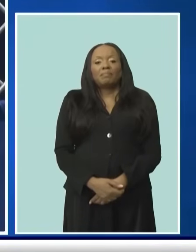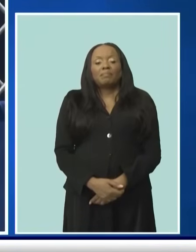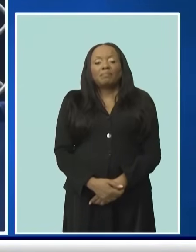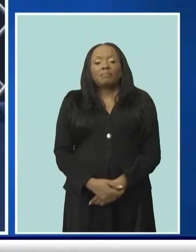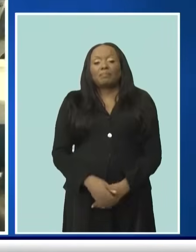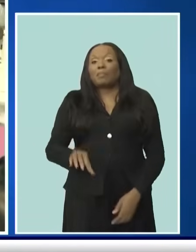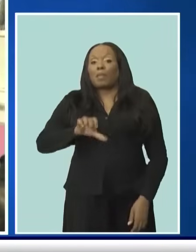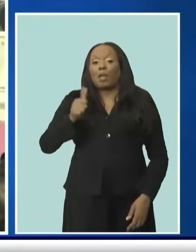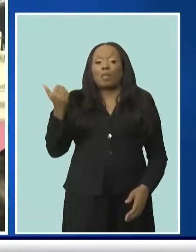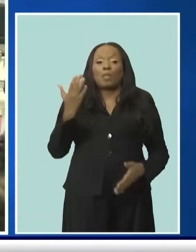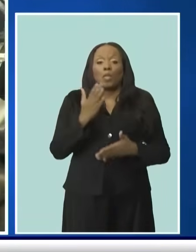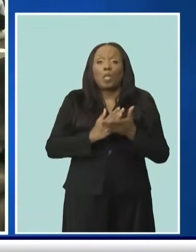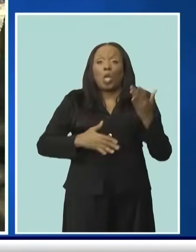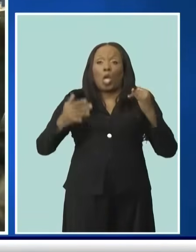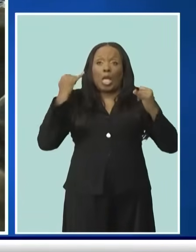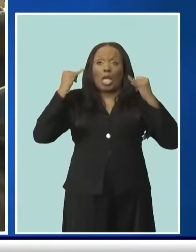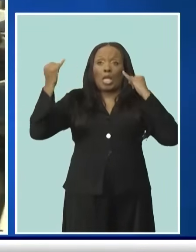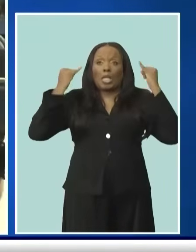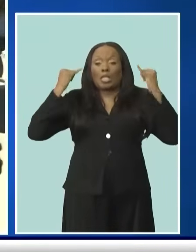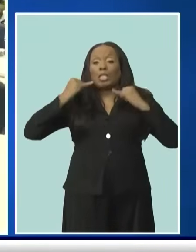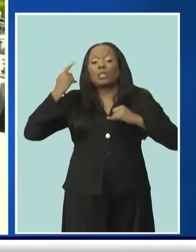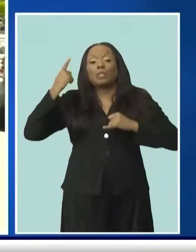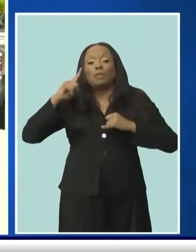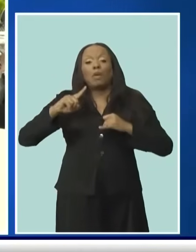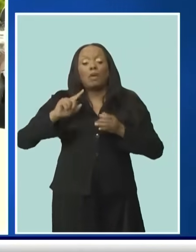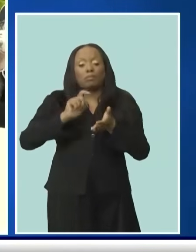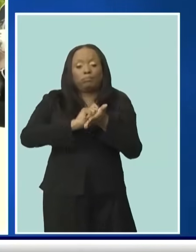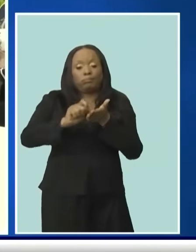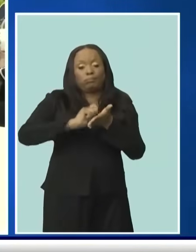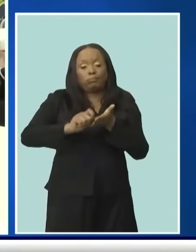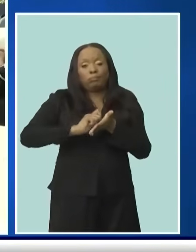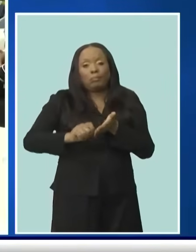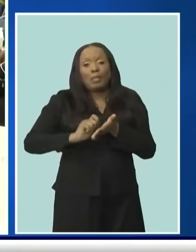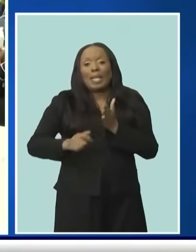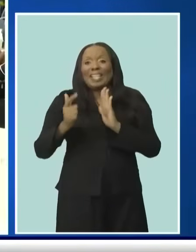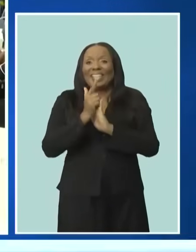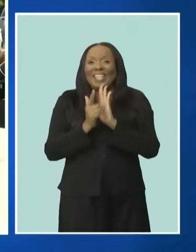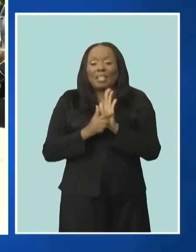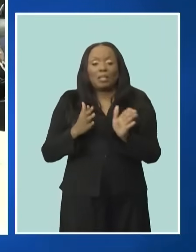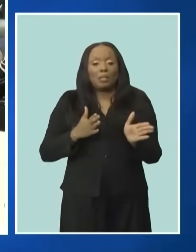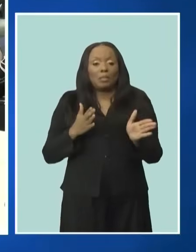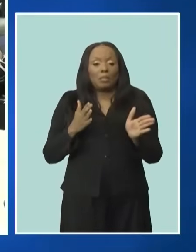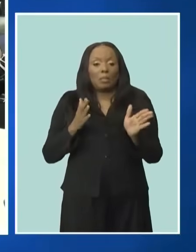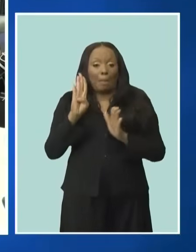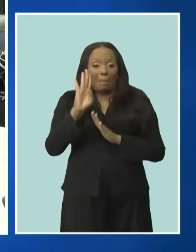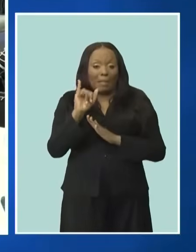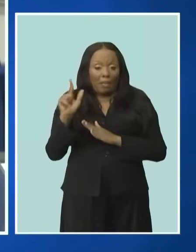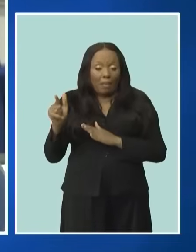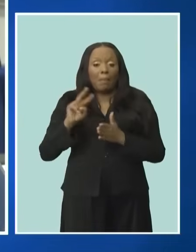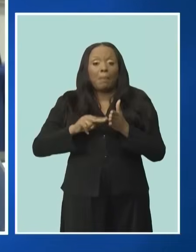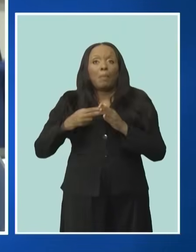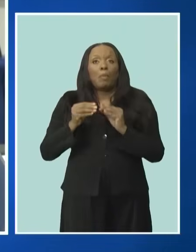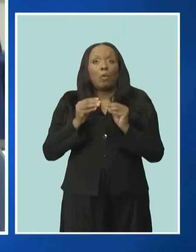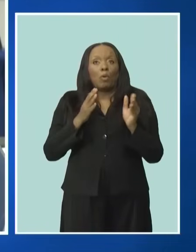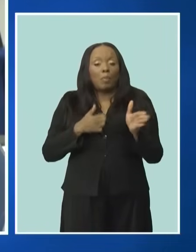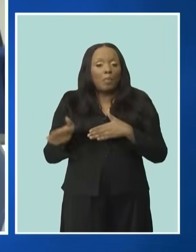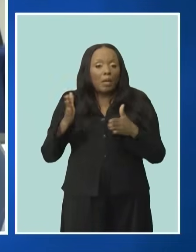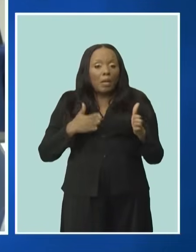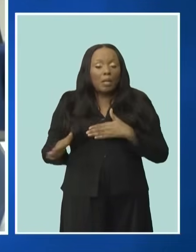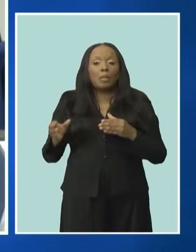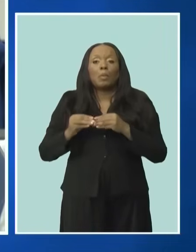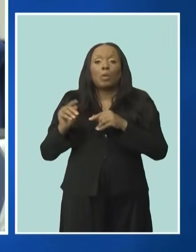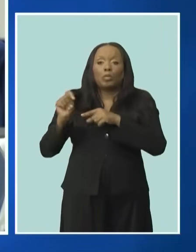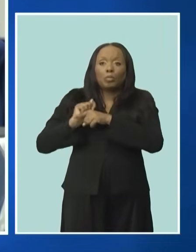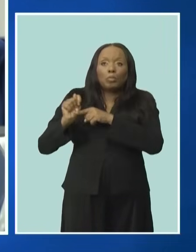initiatives outlined in the draft legal profession bill will require careful planning, recruitment of personnel, and the provision of